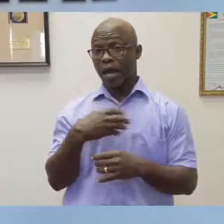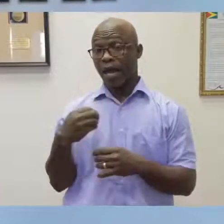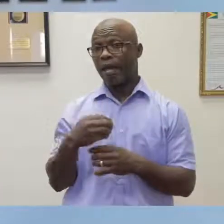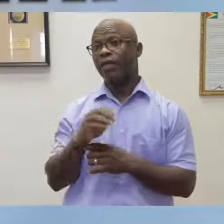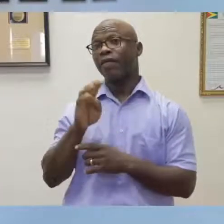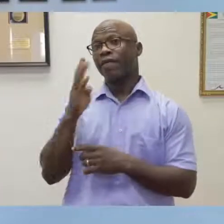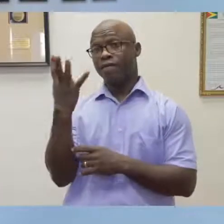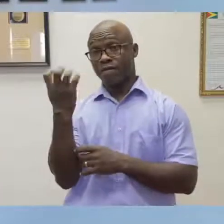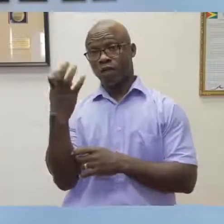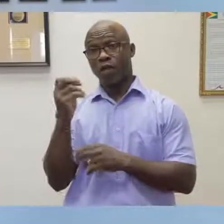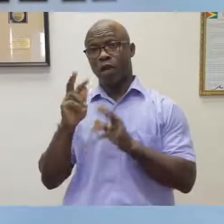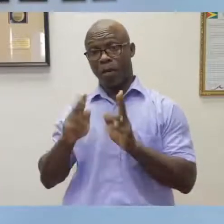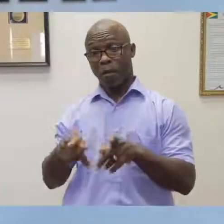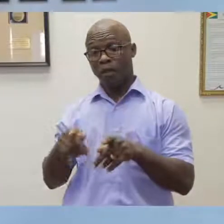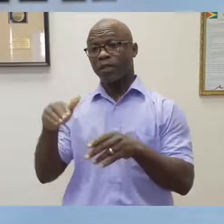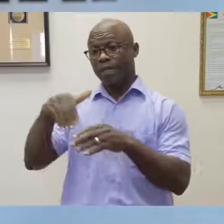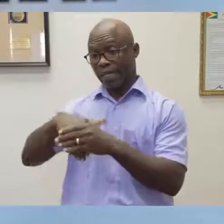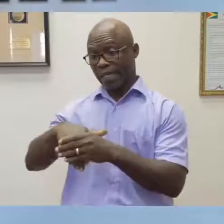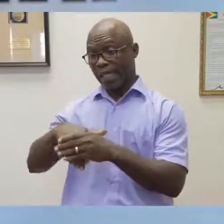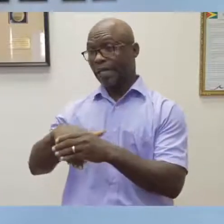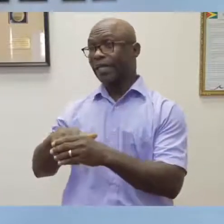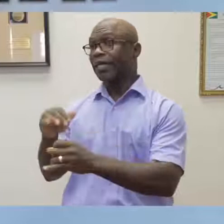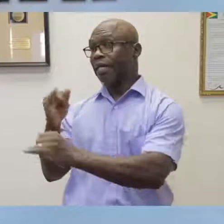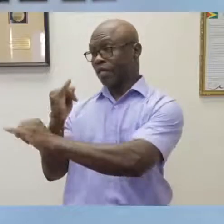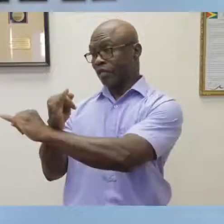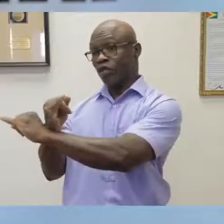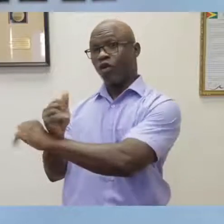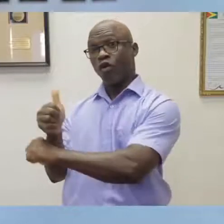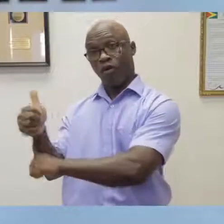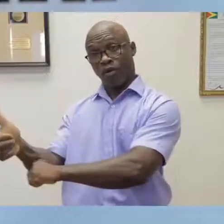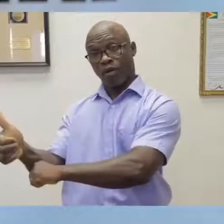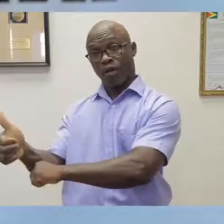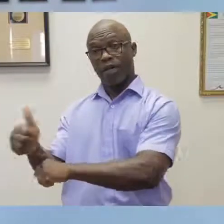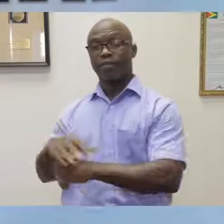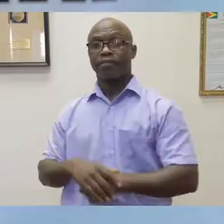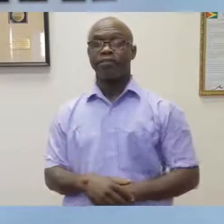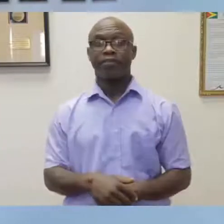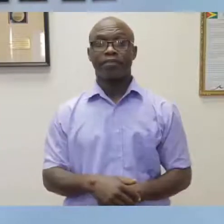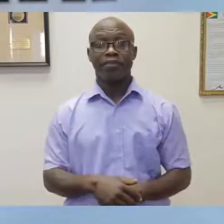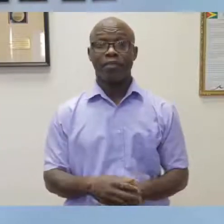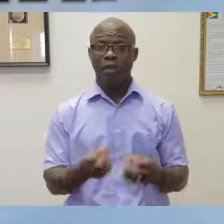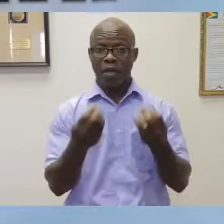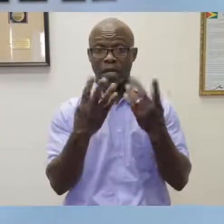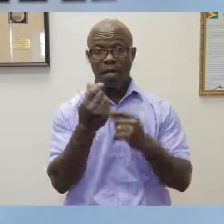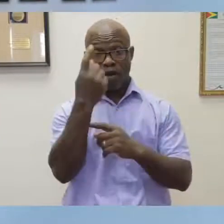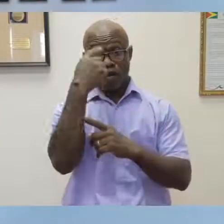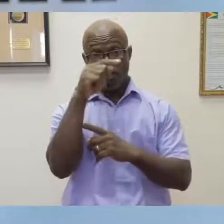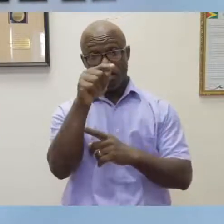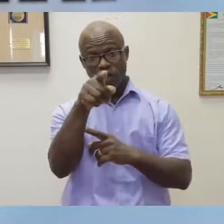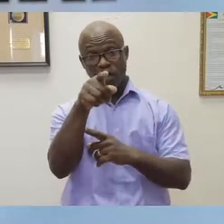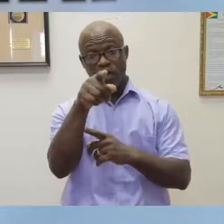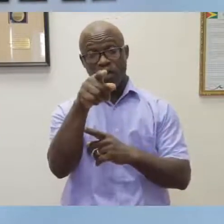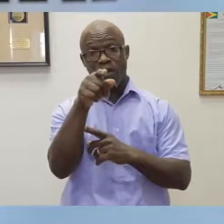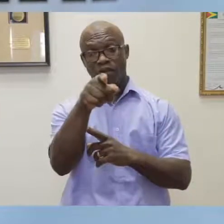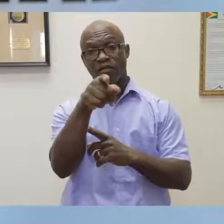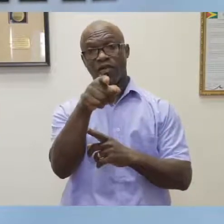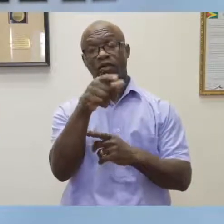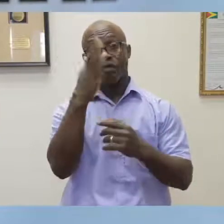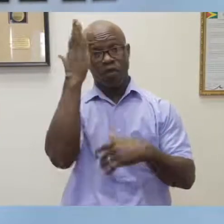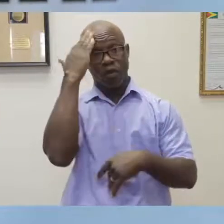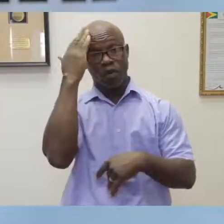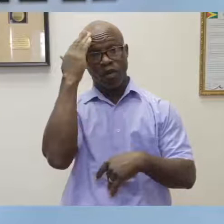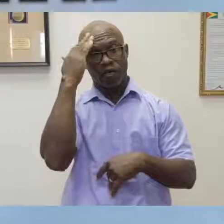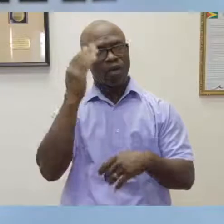persons in institutional quarantine. Many of you would have noted over